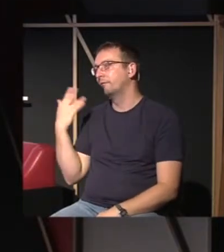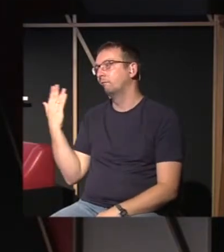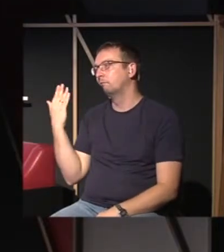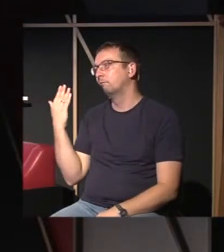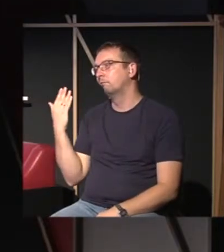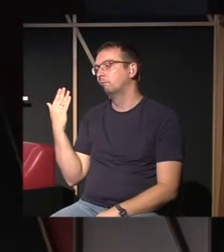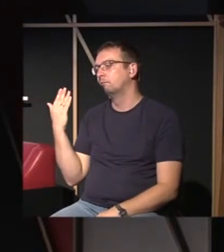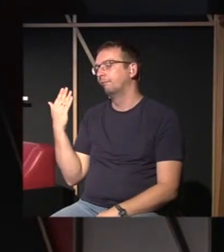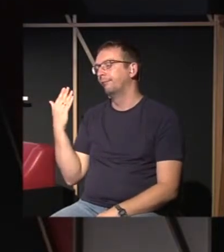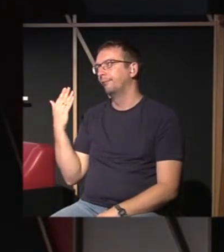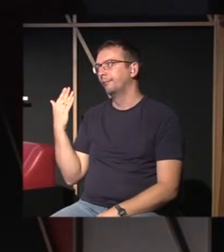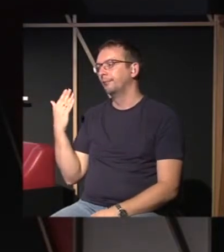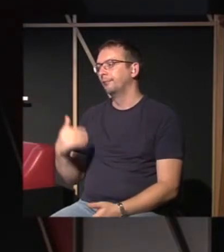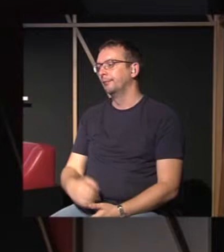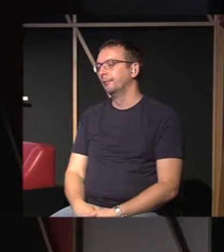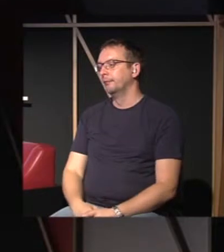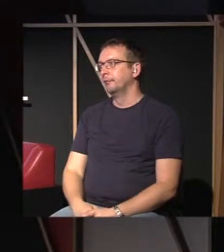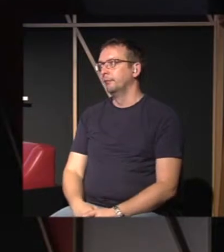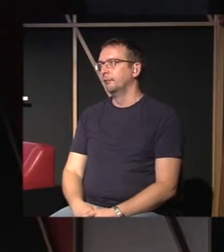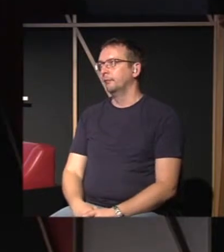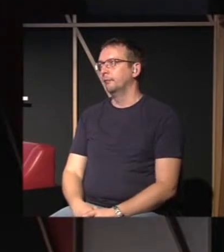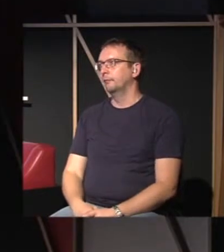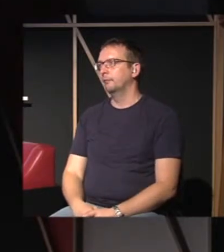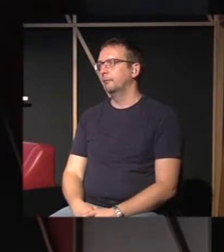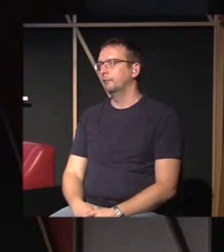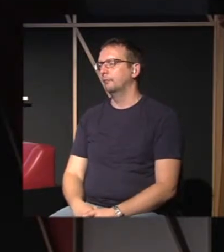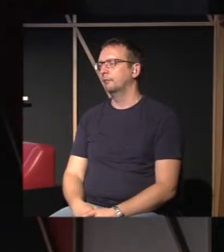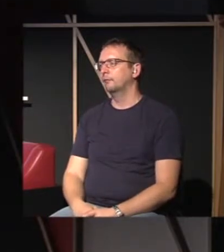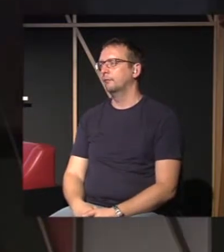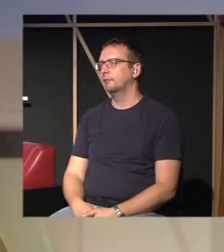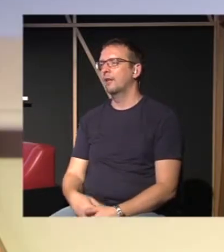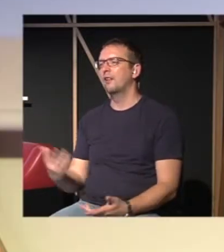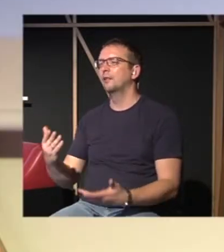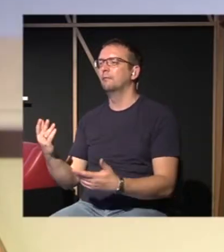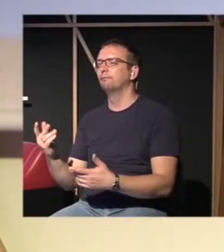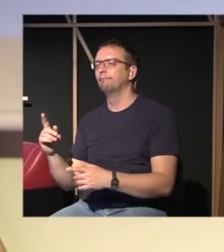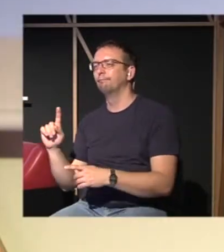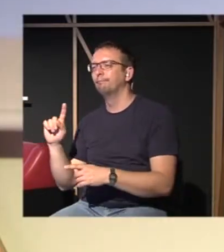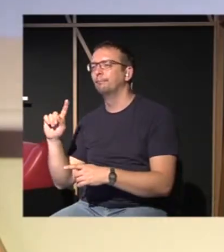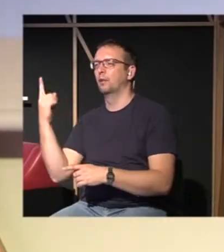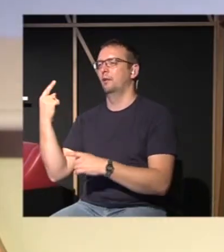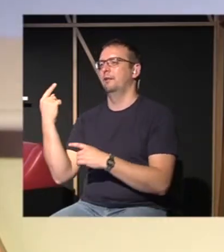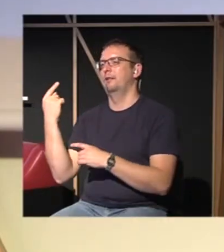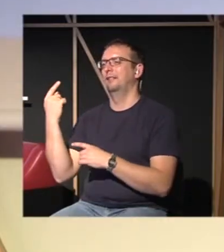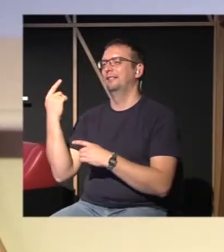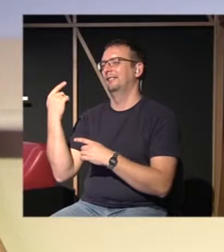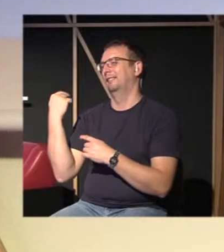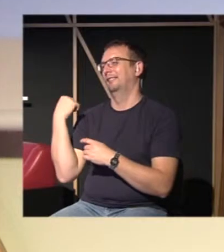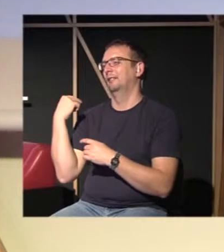highlights from the campaign last year? Sure. Hello, and thank you so much for this opportunity to share our experience